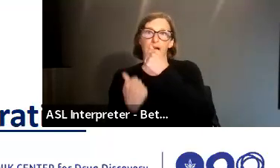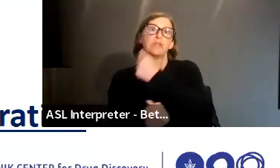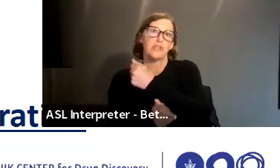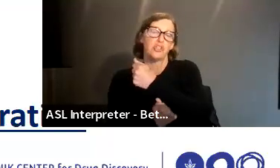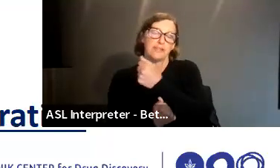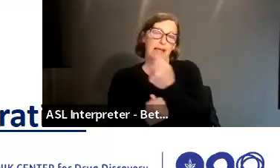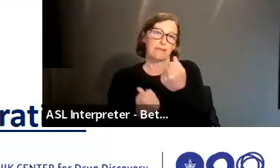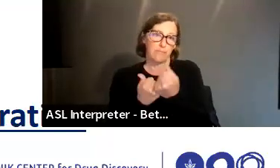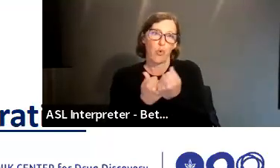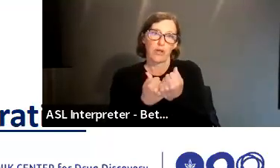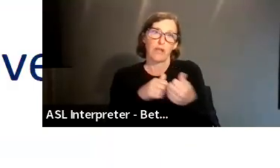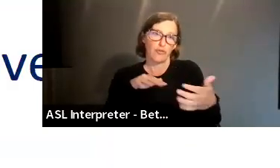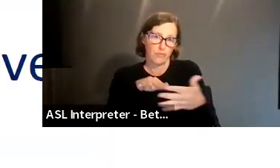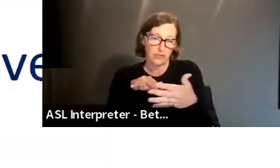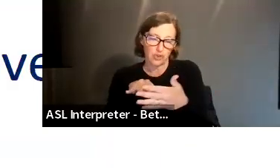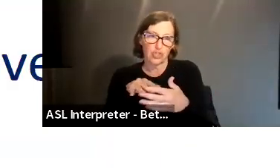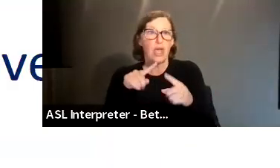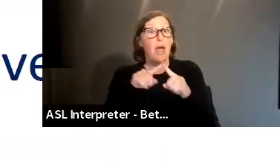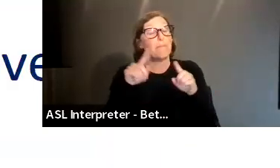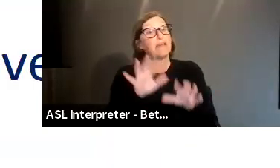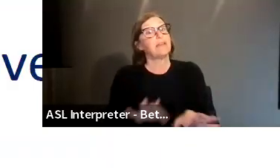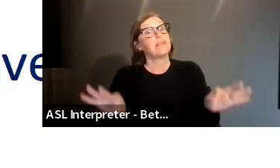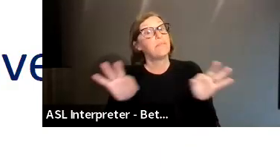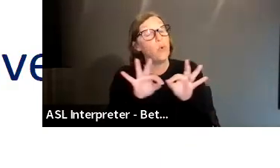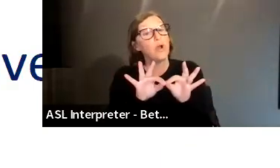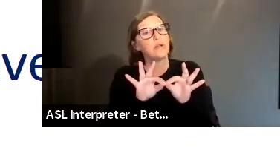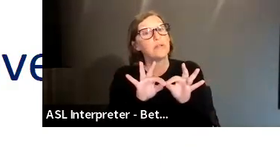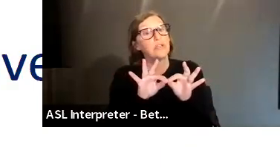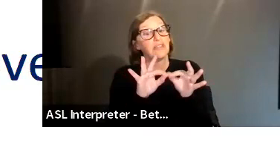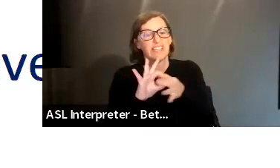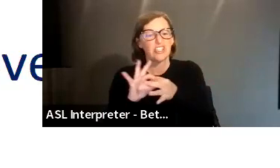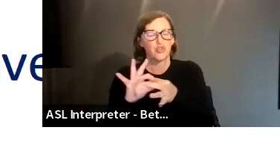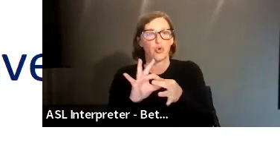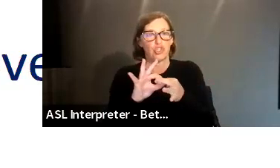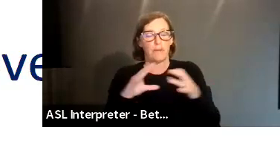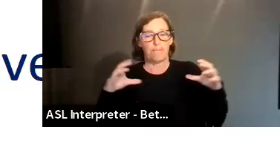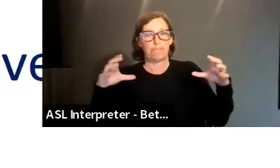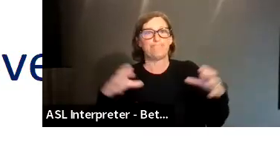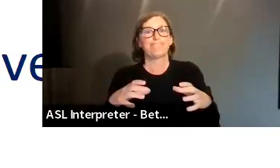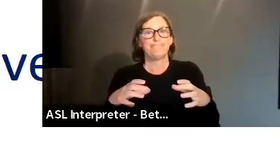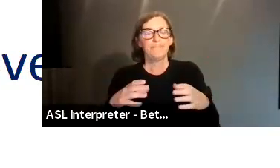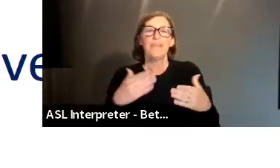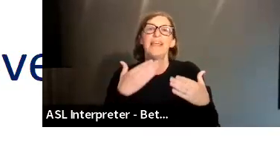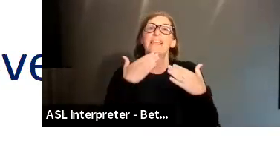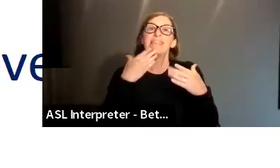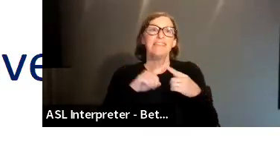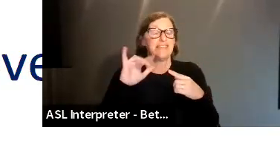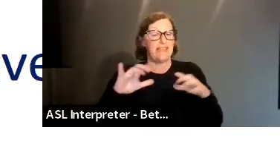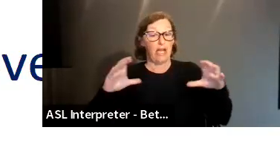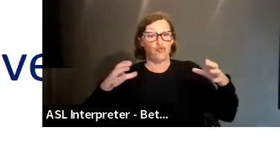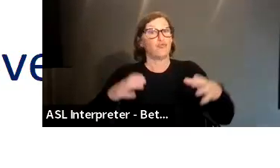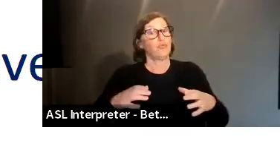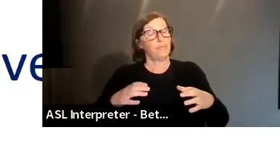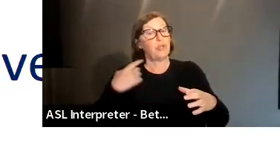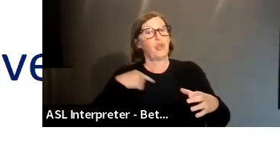study. But I think very important is the consortium, because thanks to the consortium, we were able